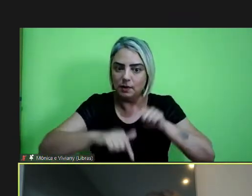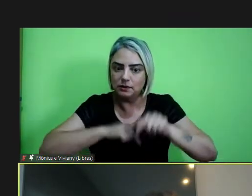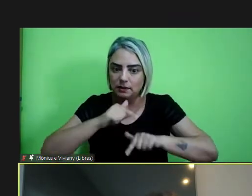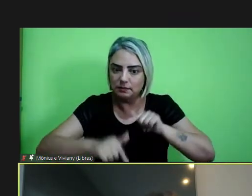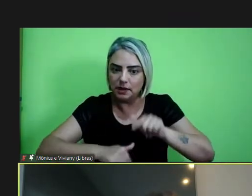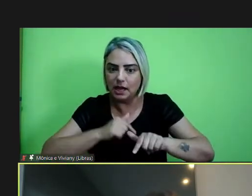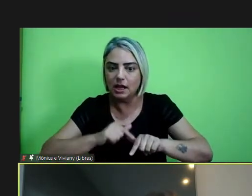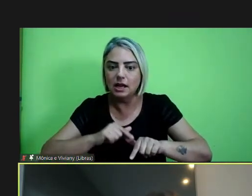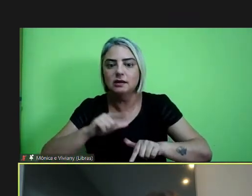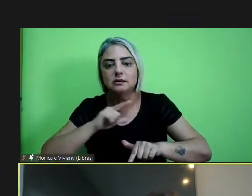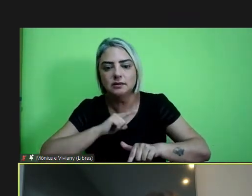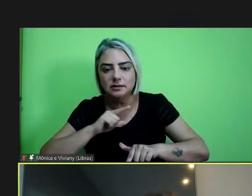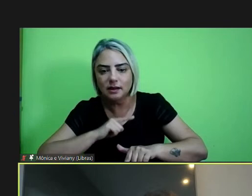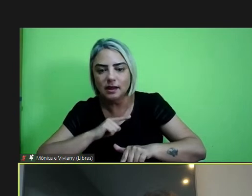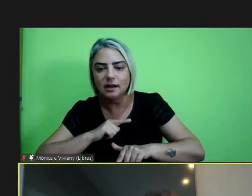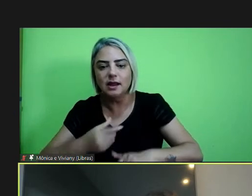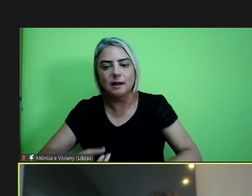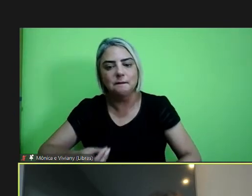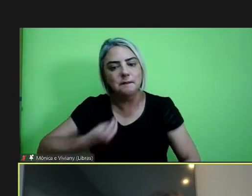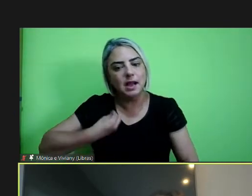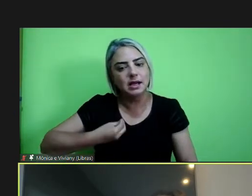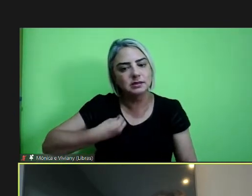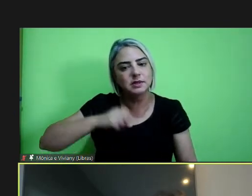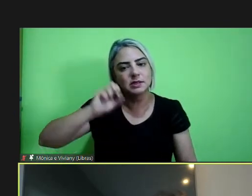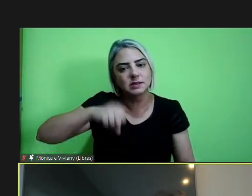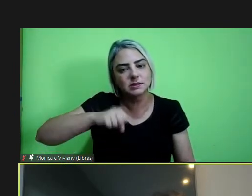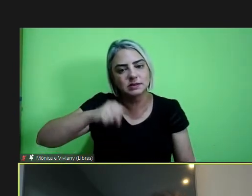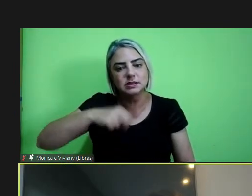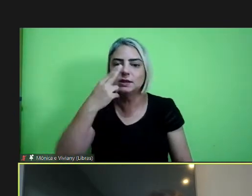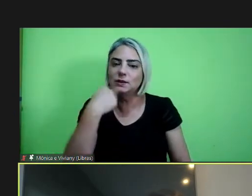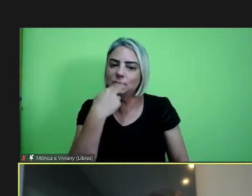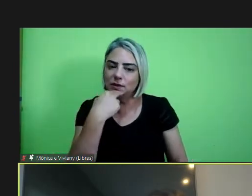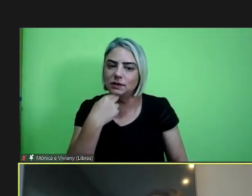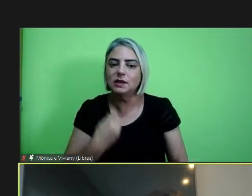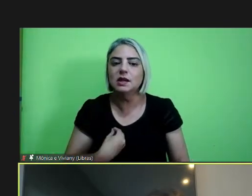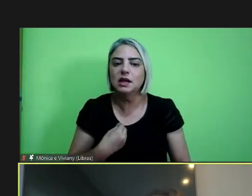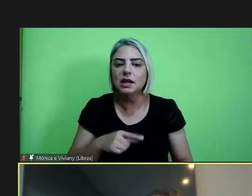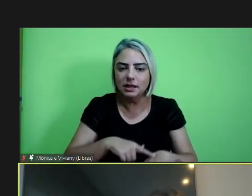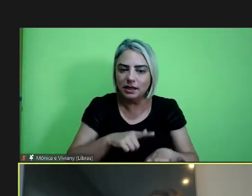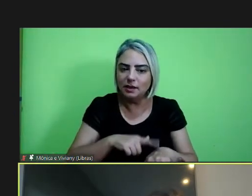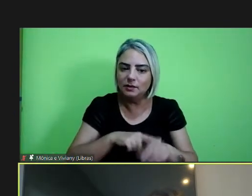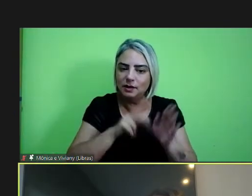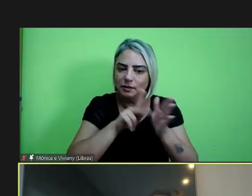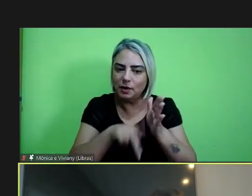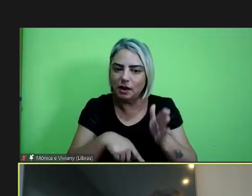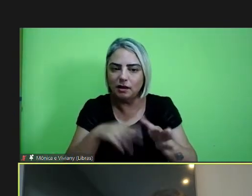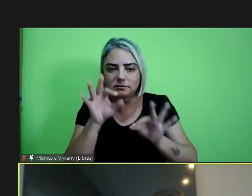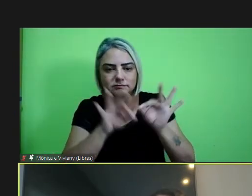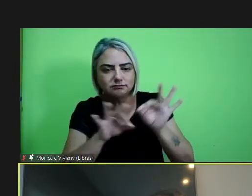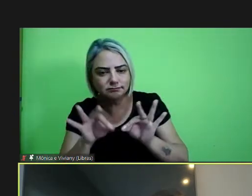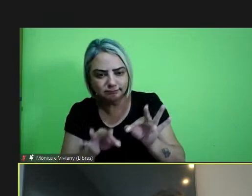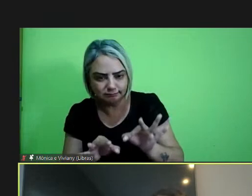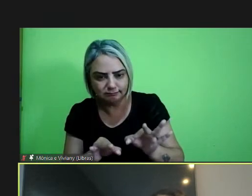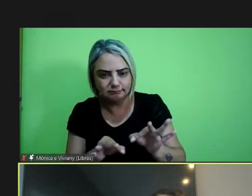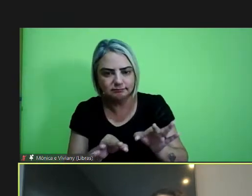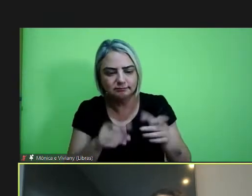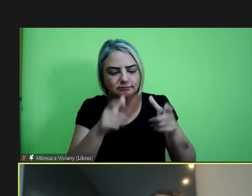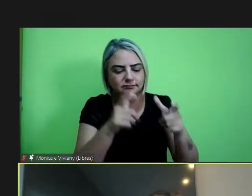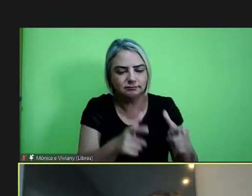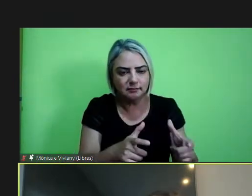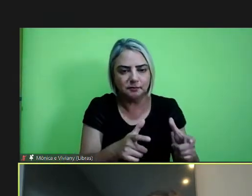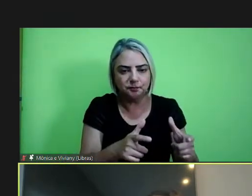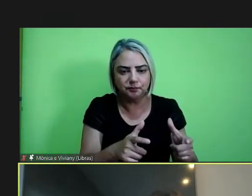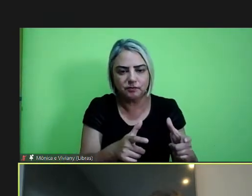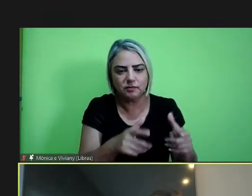with seeing patients. I just wanted to let this clear. We do have the participation of the nutritionists, and they